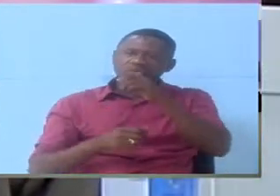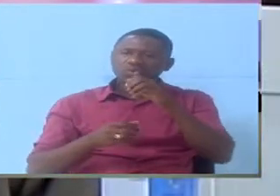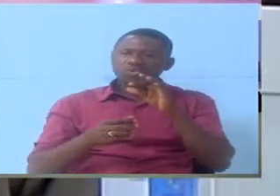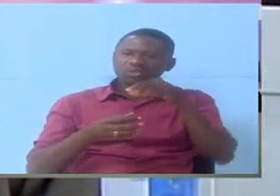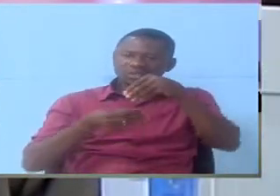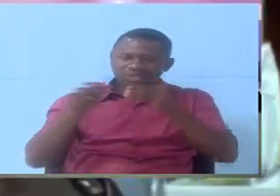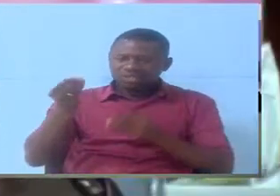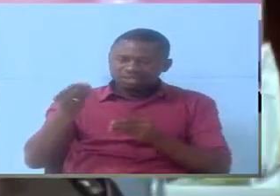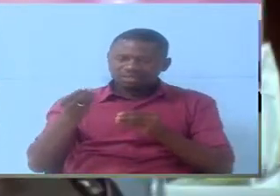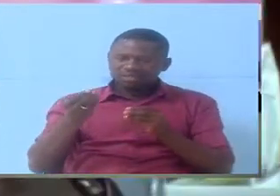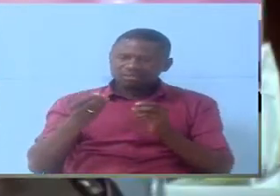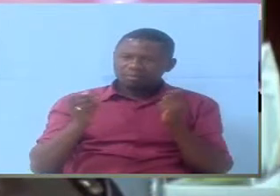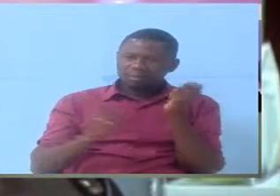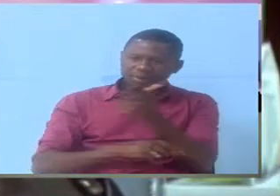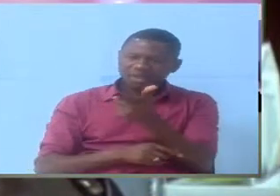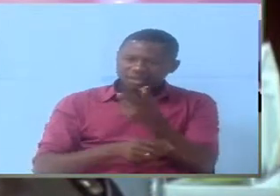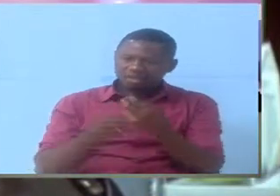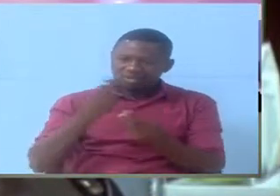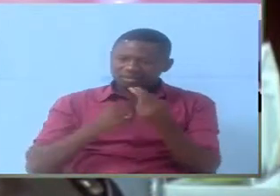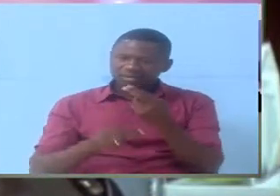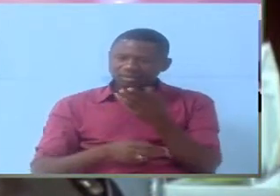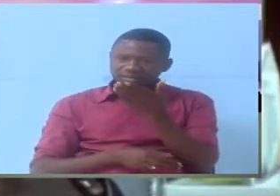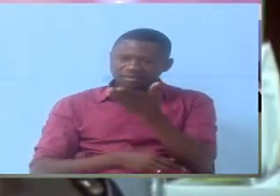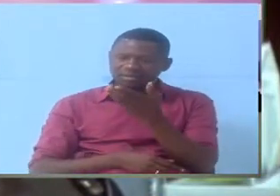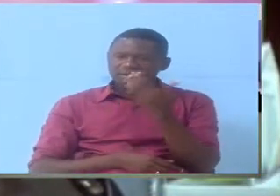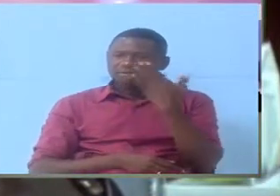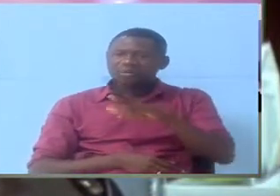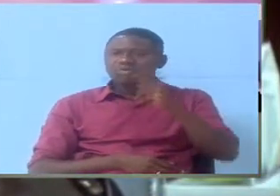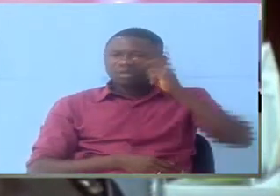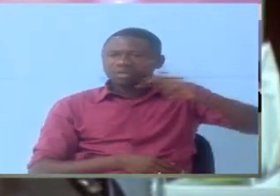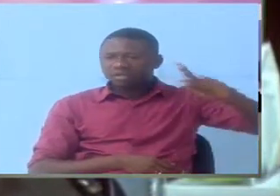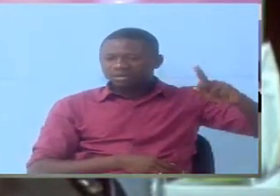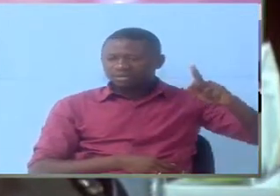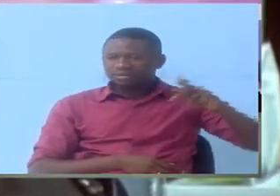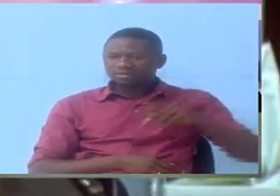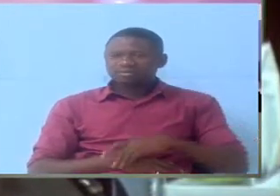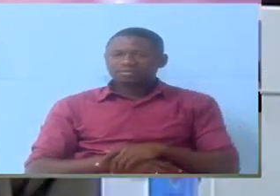Was the ticket reimbursed? From Nairobi.